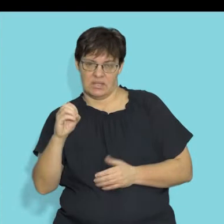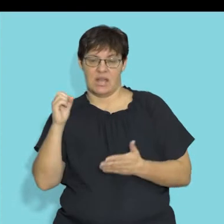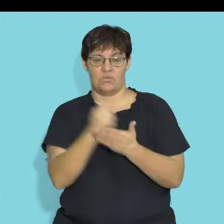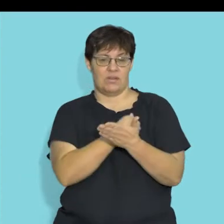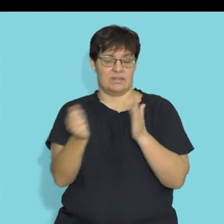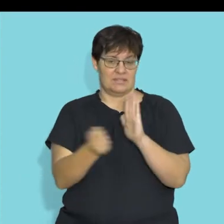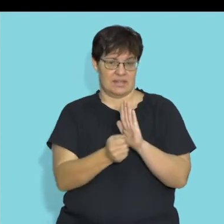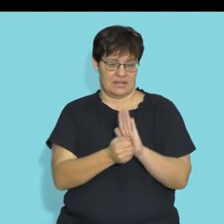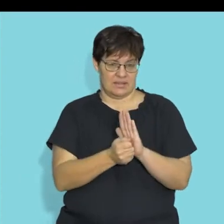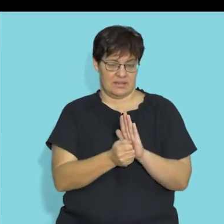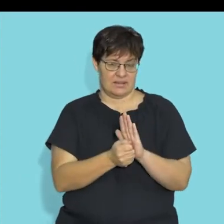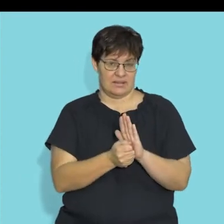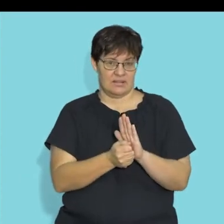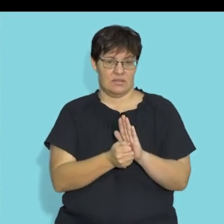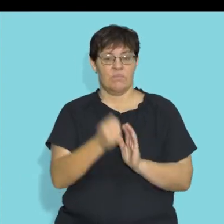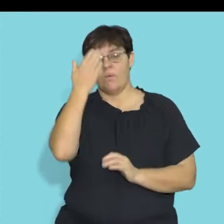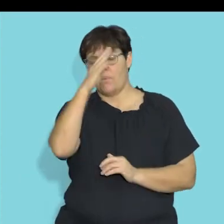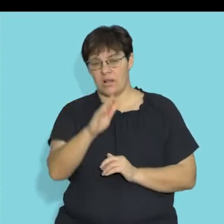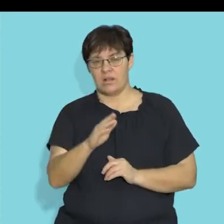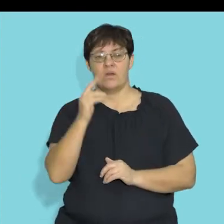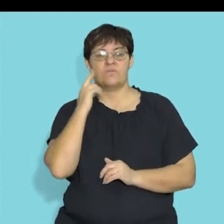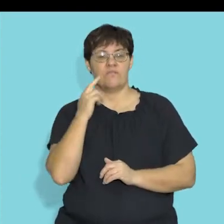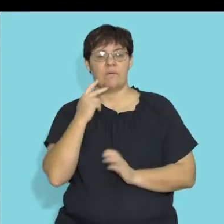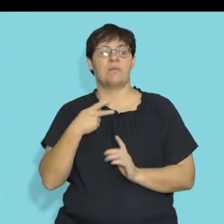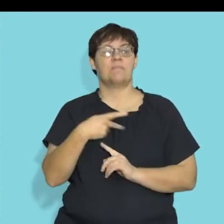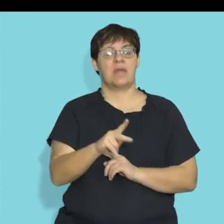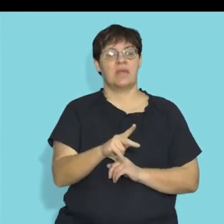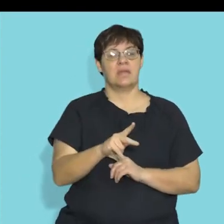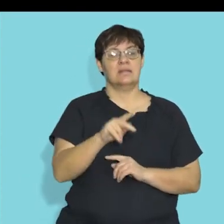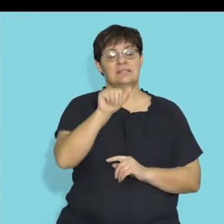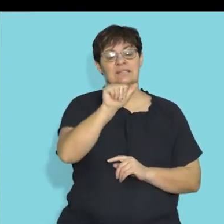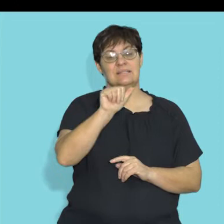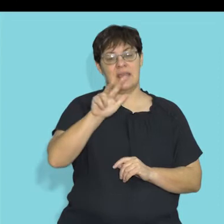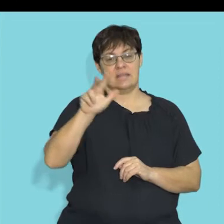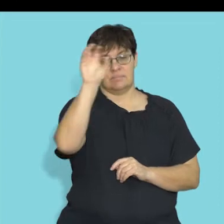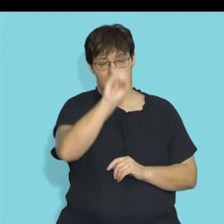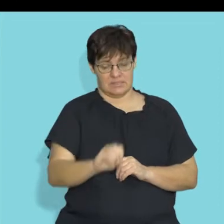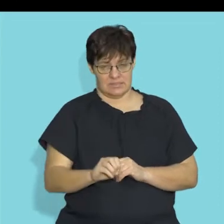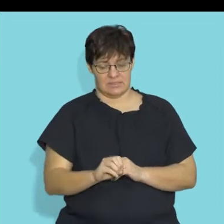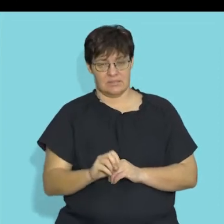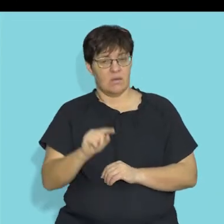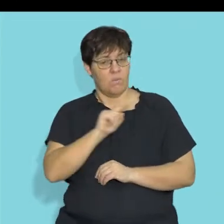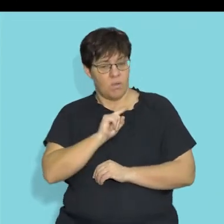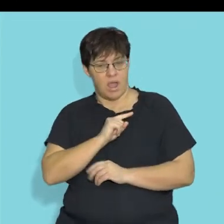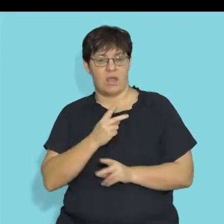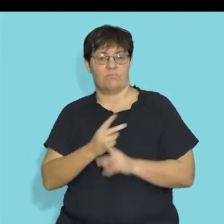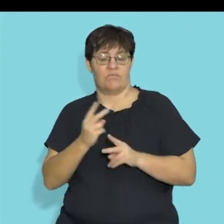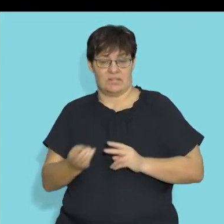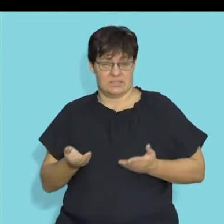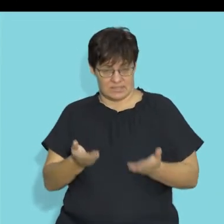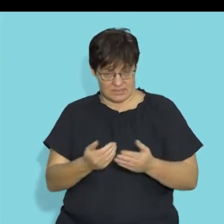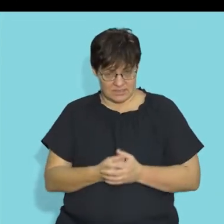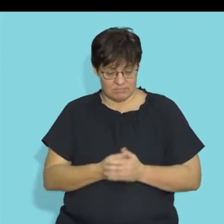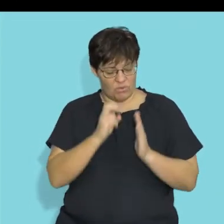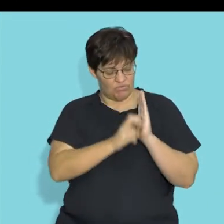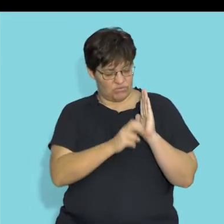my credit sale, and I know that in November I'm paid 68% because that was my proviso. Let's